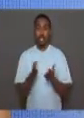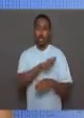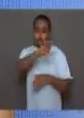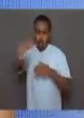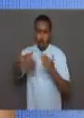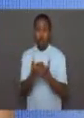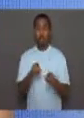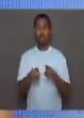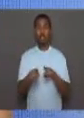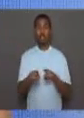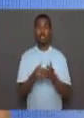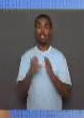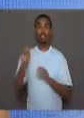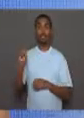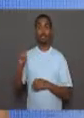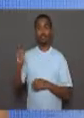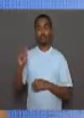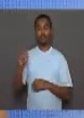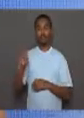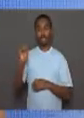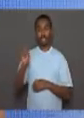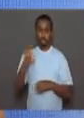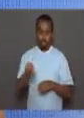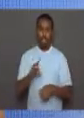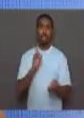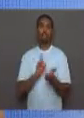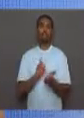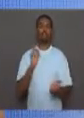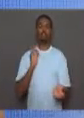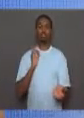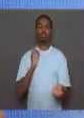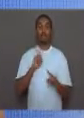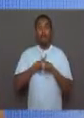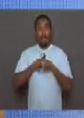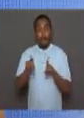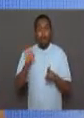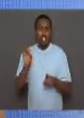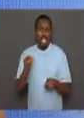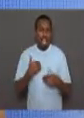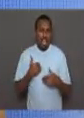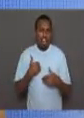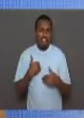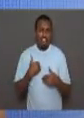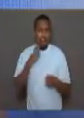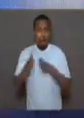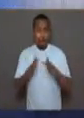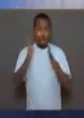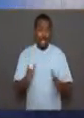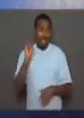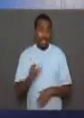all agree that the Mars colony should have doctors, but should it have